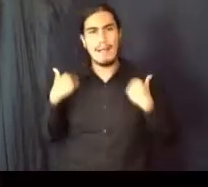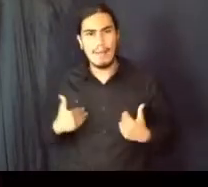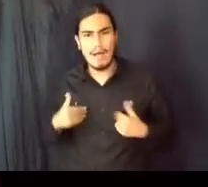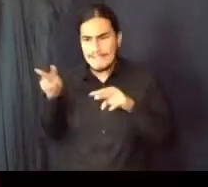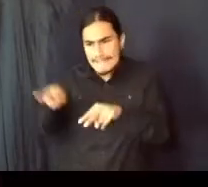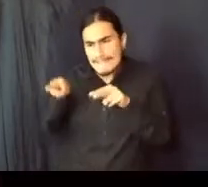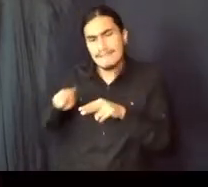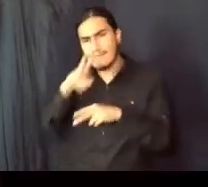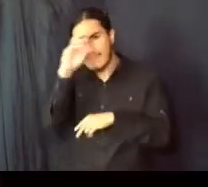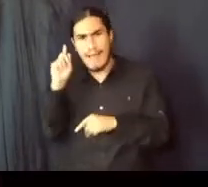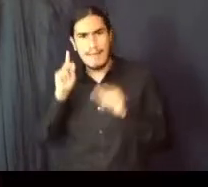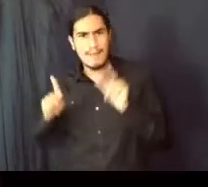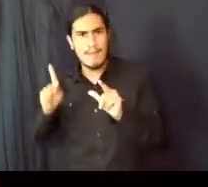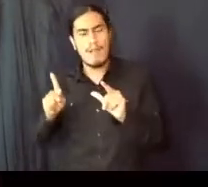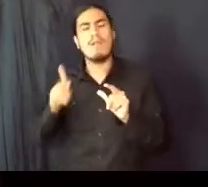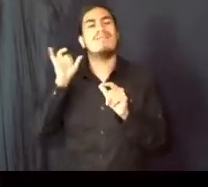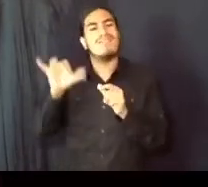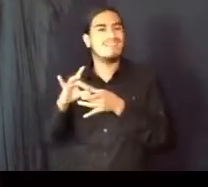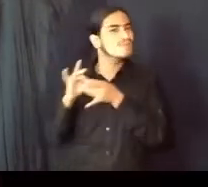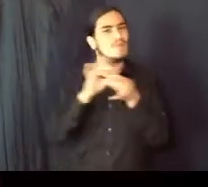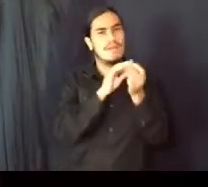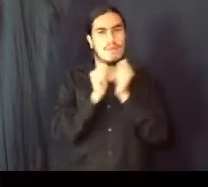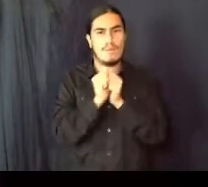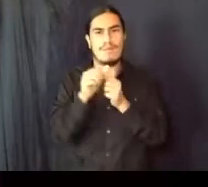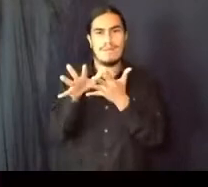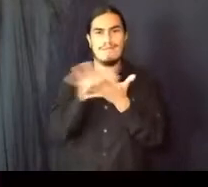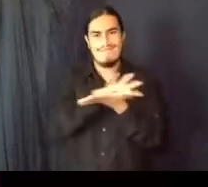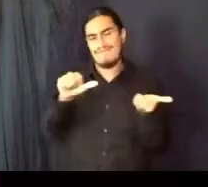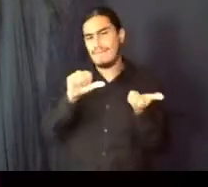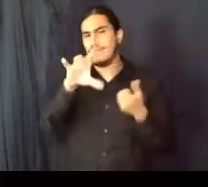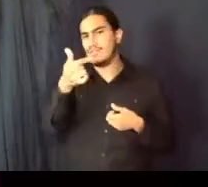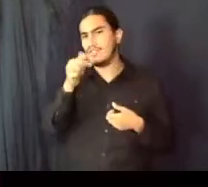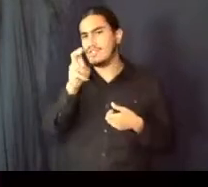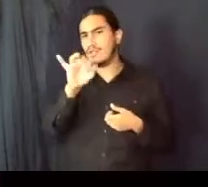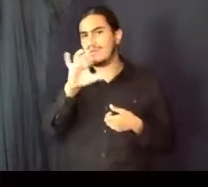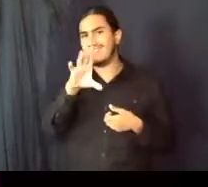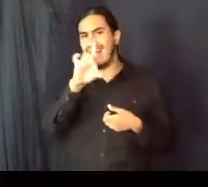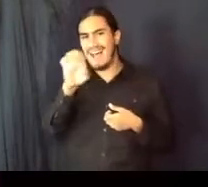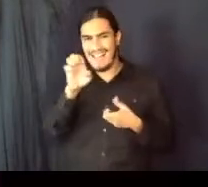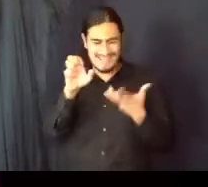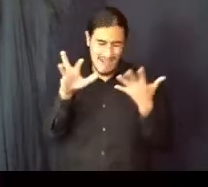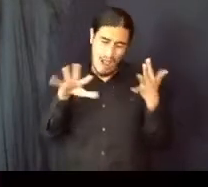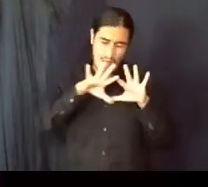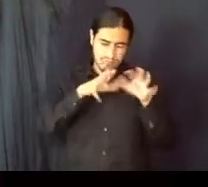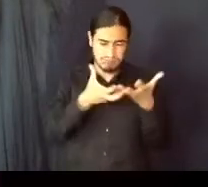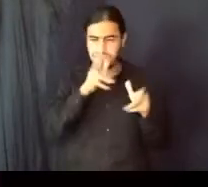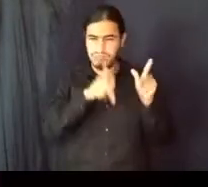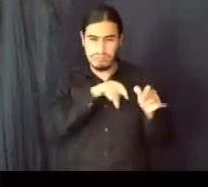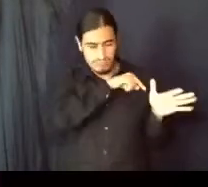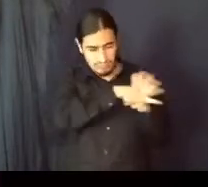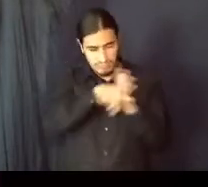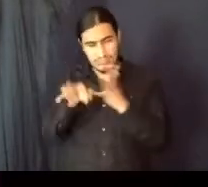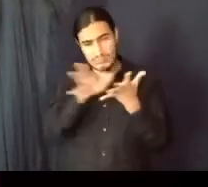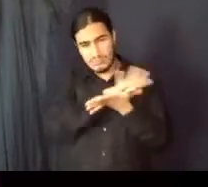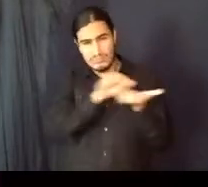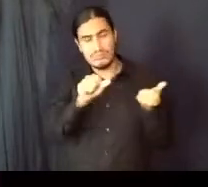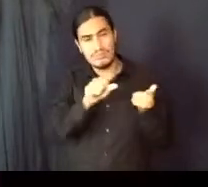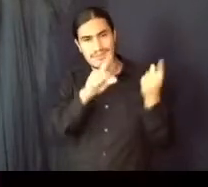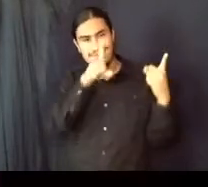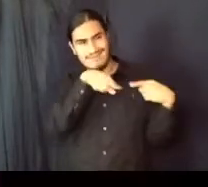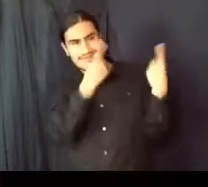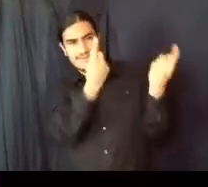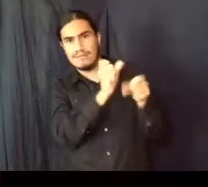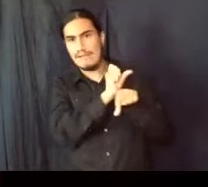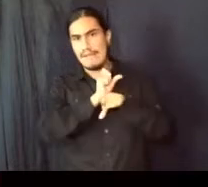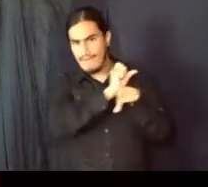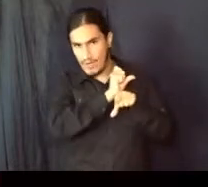to the genocidal relation between Europe and the African continent since centuries, since enslavement, and which allows